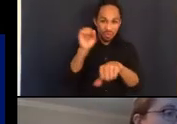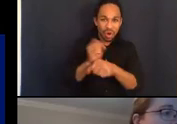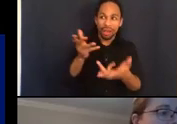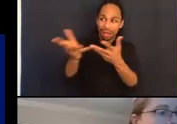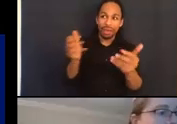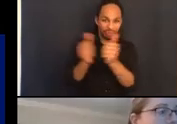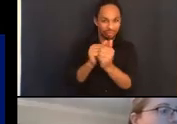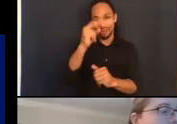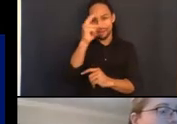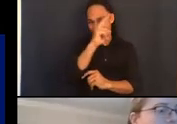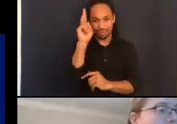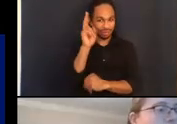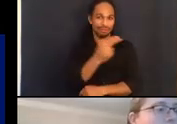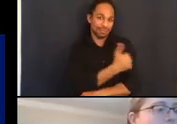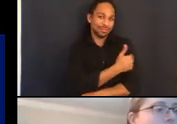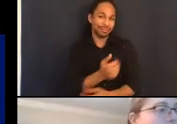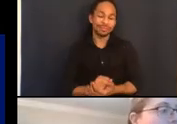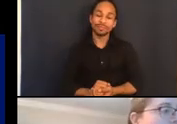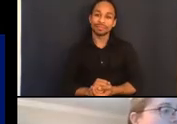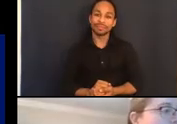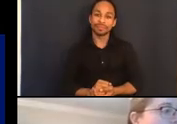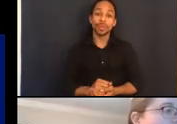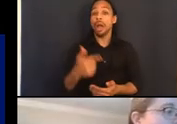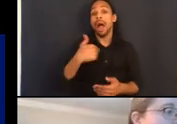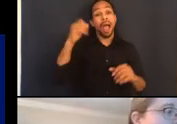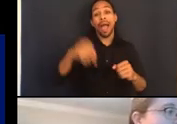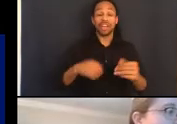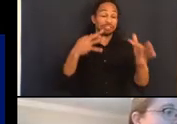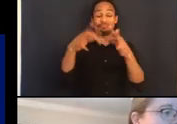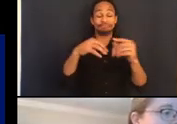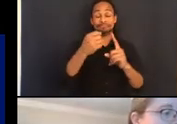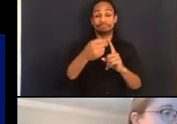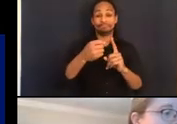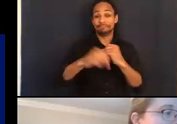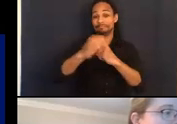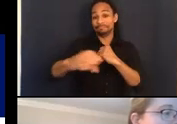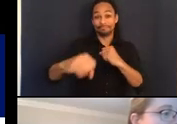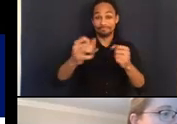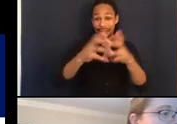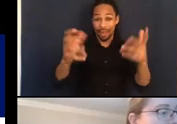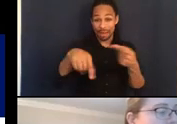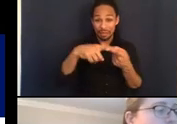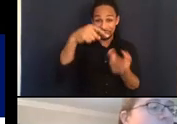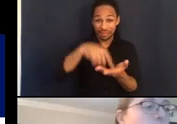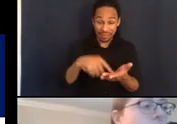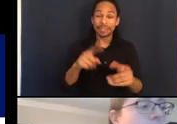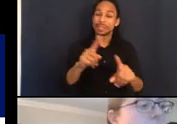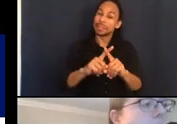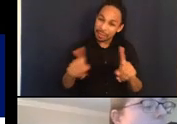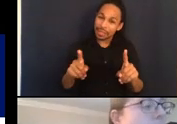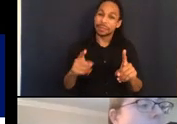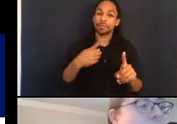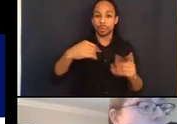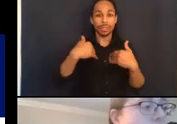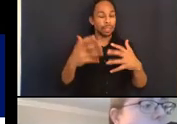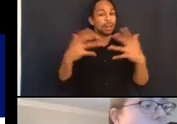And I could talk about this bill at great length, but I actually want to go on to the next slide because we had great support for the bill.